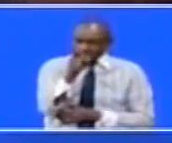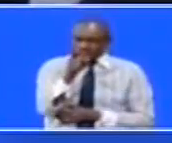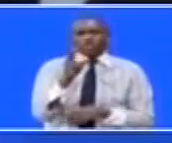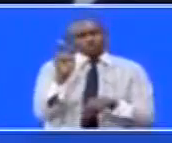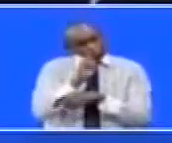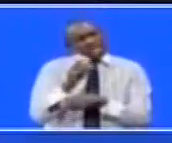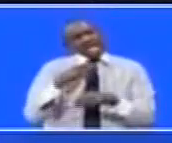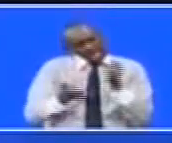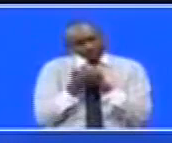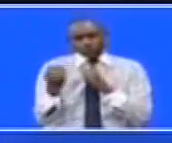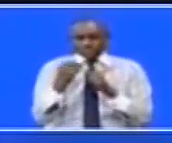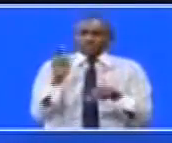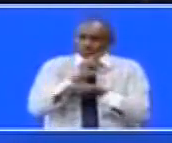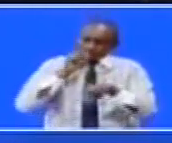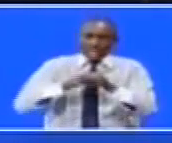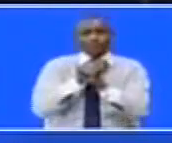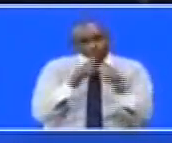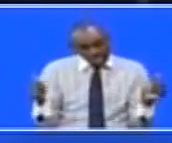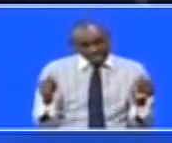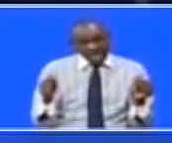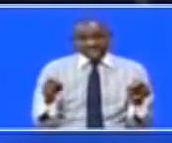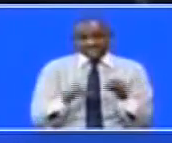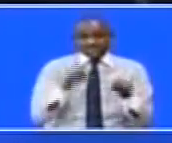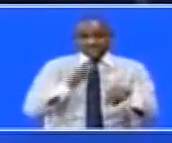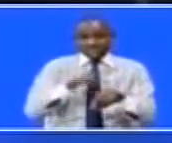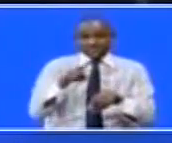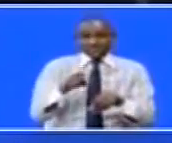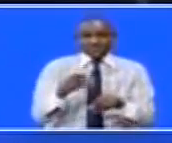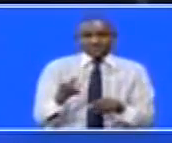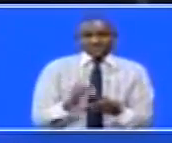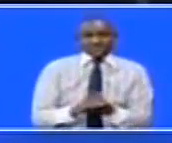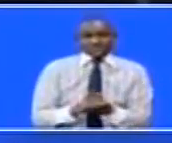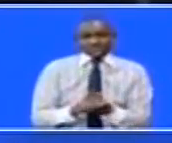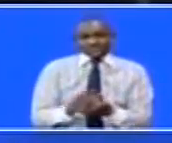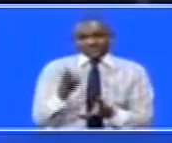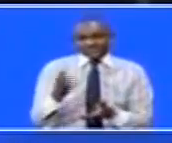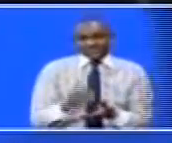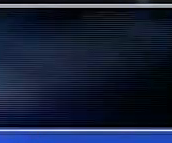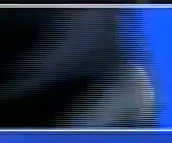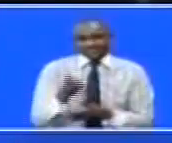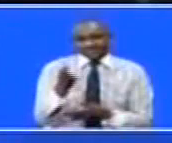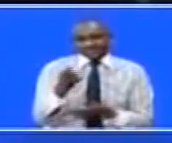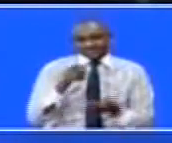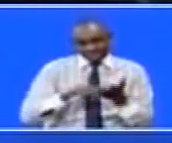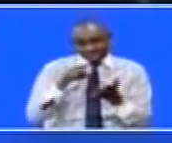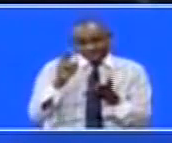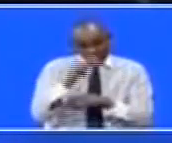time wisely during holidays, and at the same time, let them have good fun, for that is what the holidays are